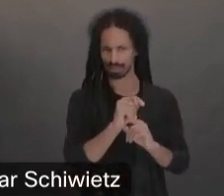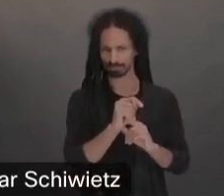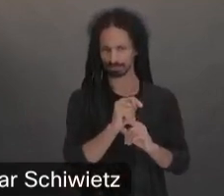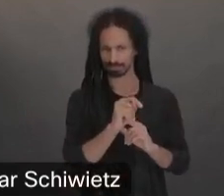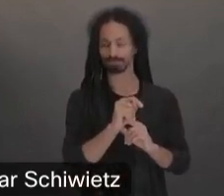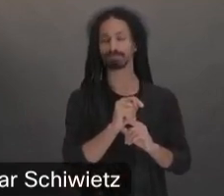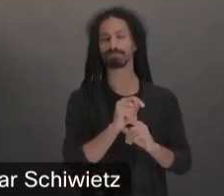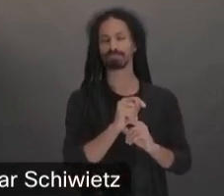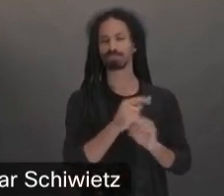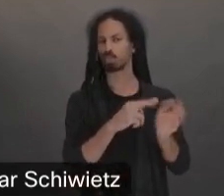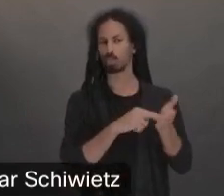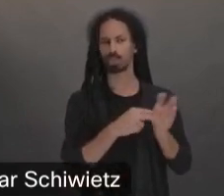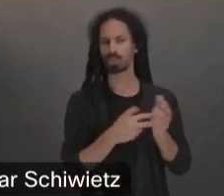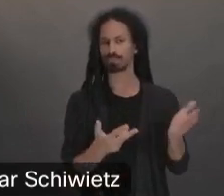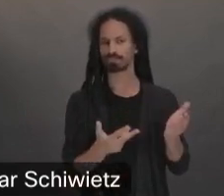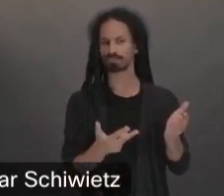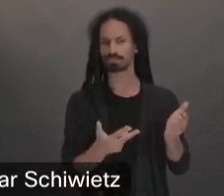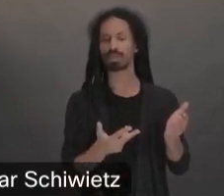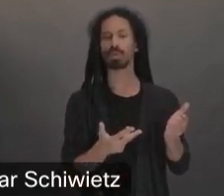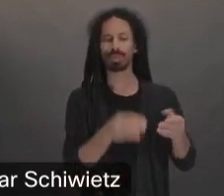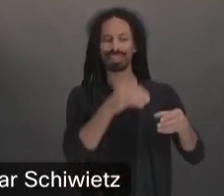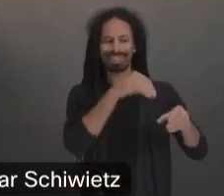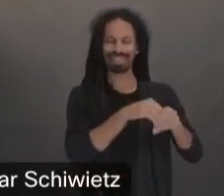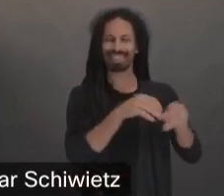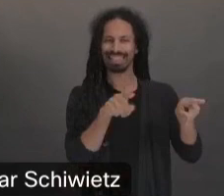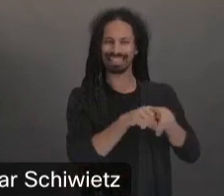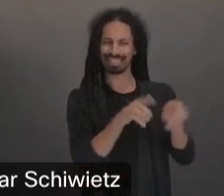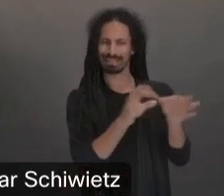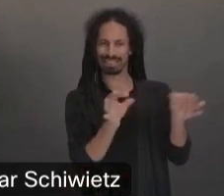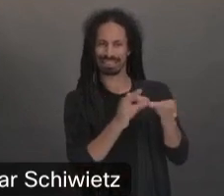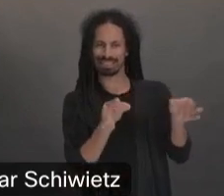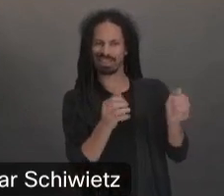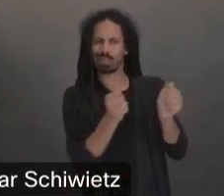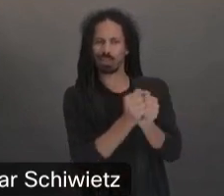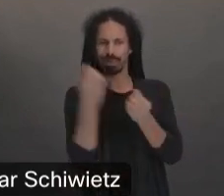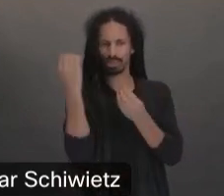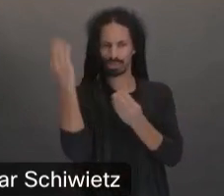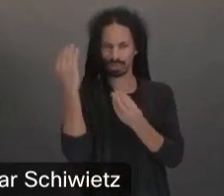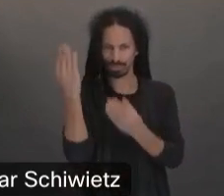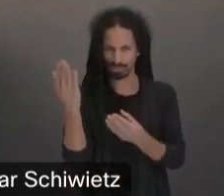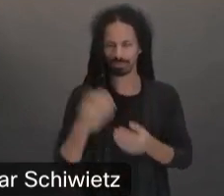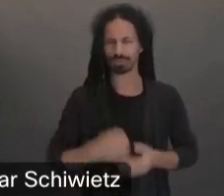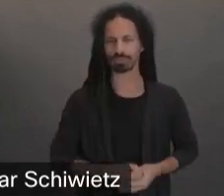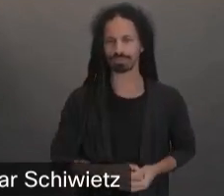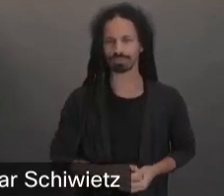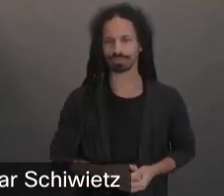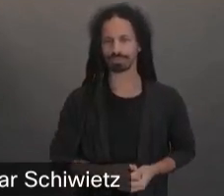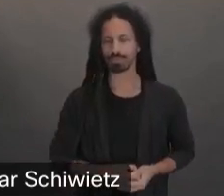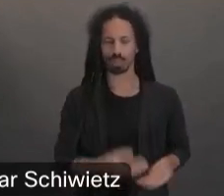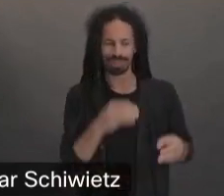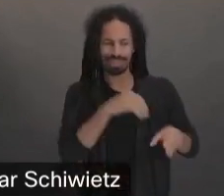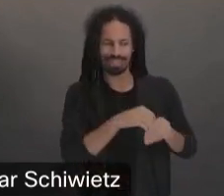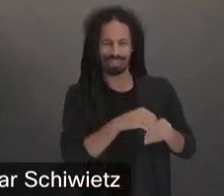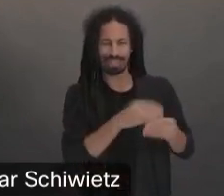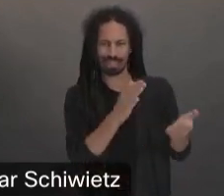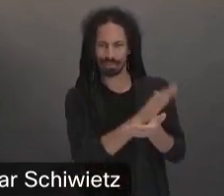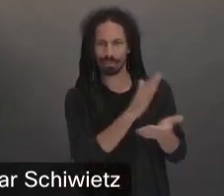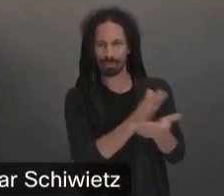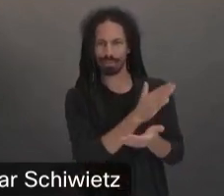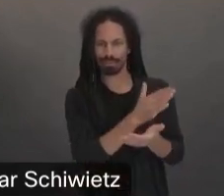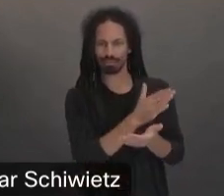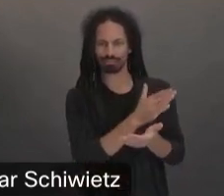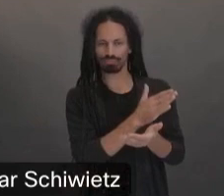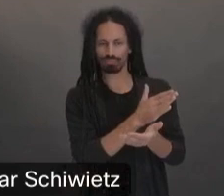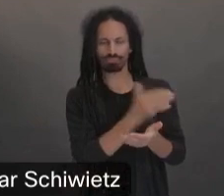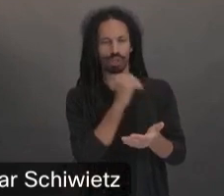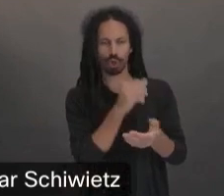In-text citations are in line with the text. In your paper, they are within the essay, they are in line.